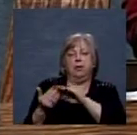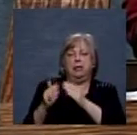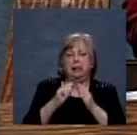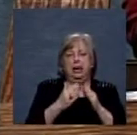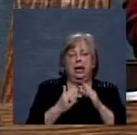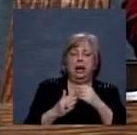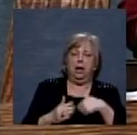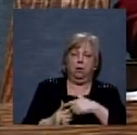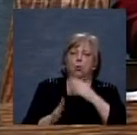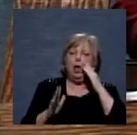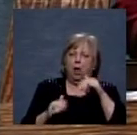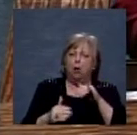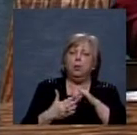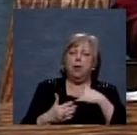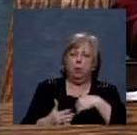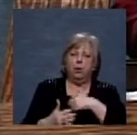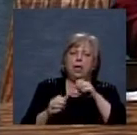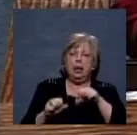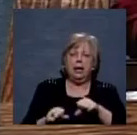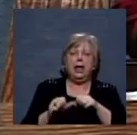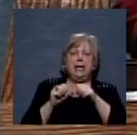our neighborhood.